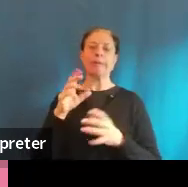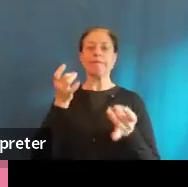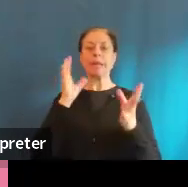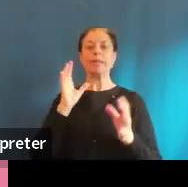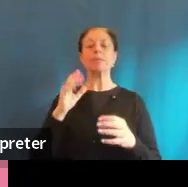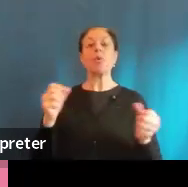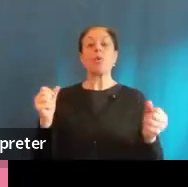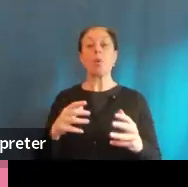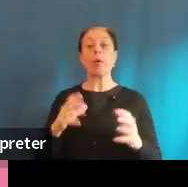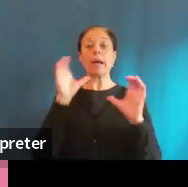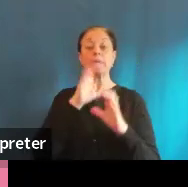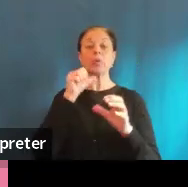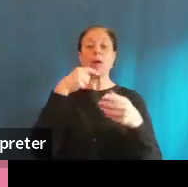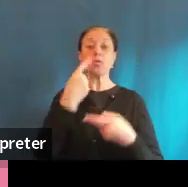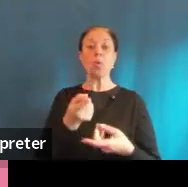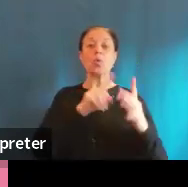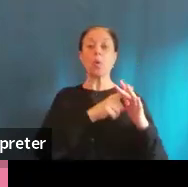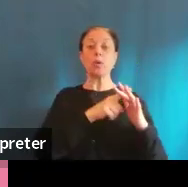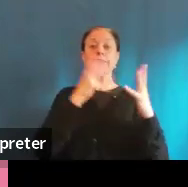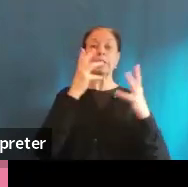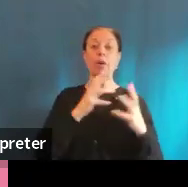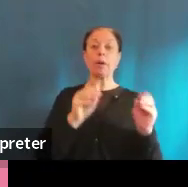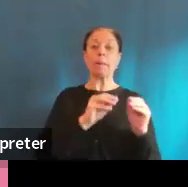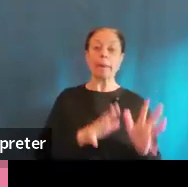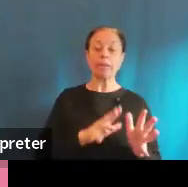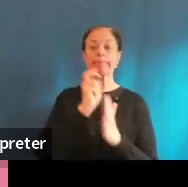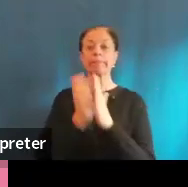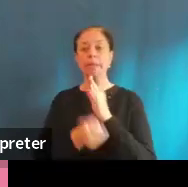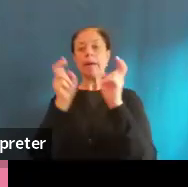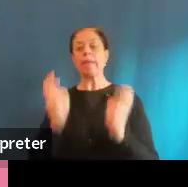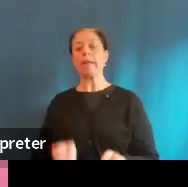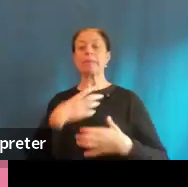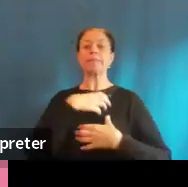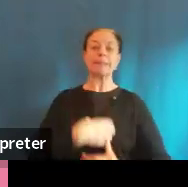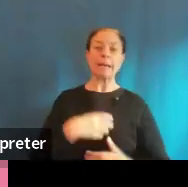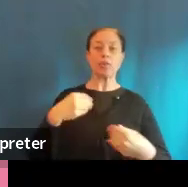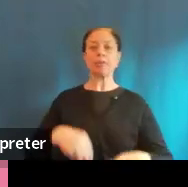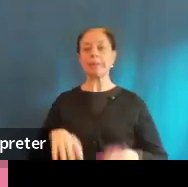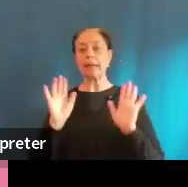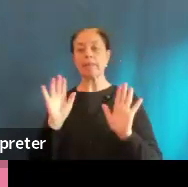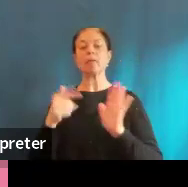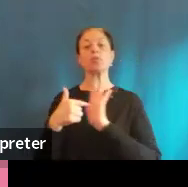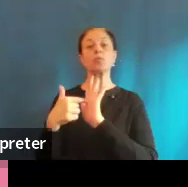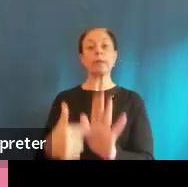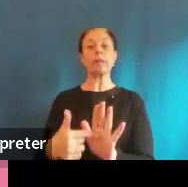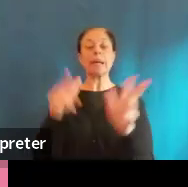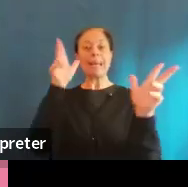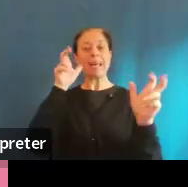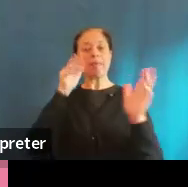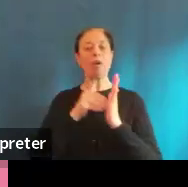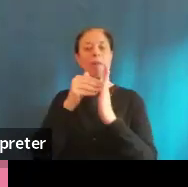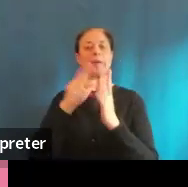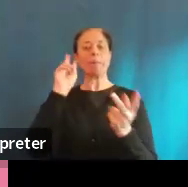horror explores the untold origins of her dark magic, delving into themes of desire, sacrifice, and revealing that evil is often